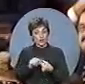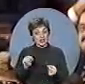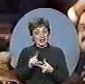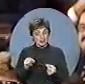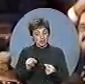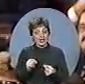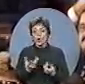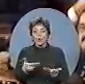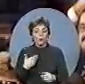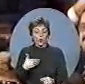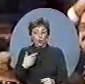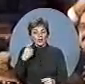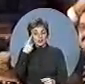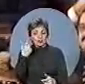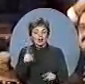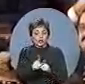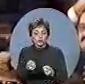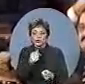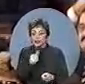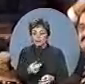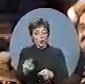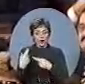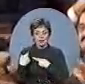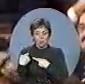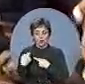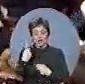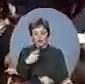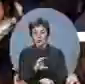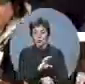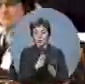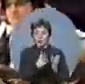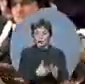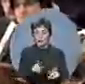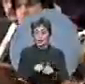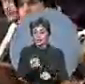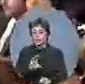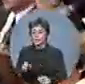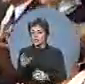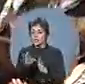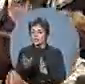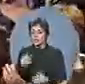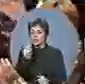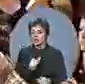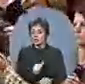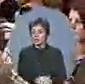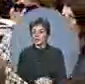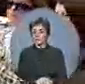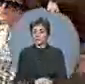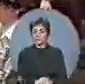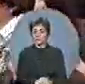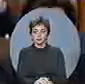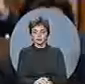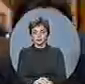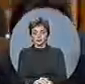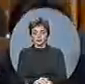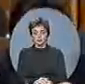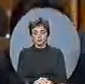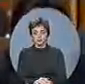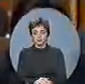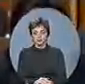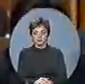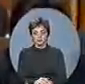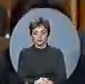and explain its irresponsible position to Canadians. to the Honourable Leader of the